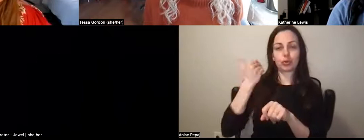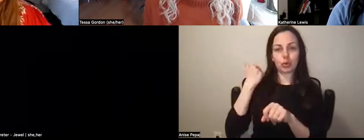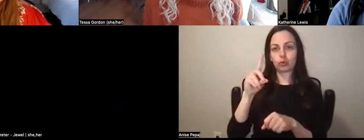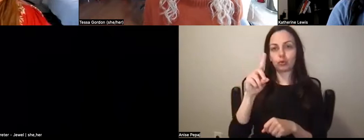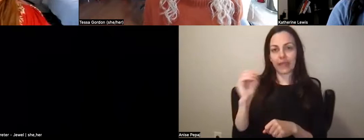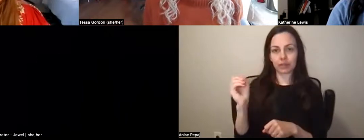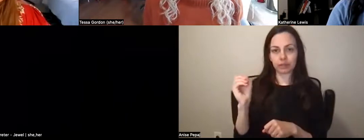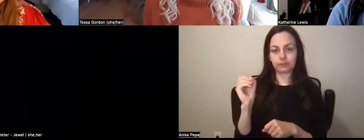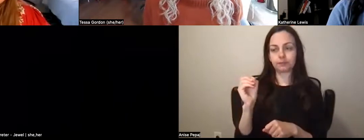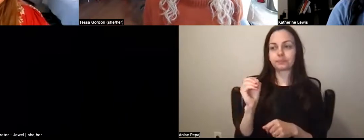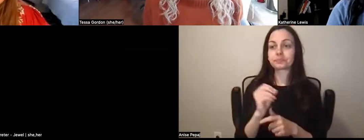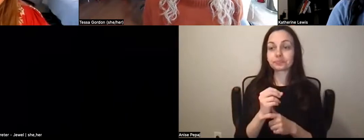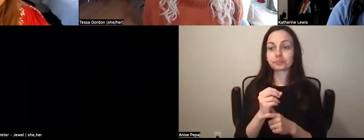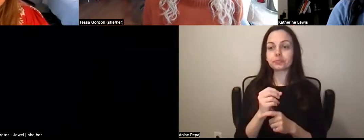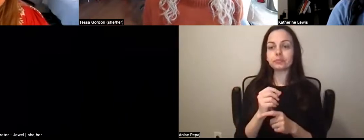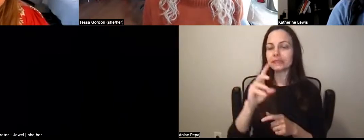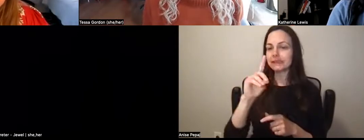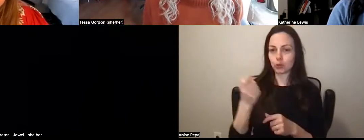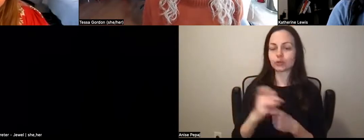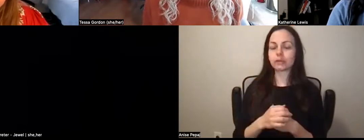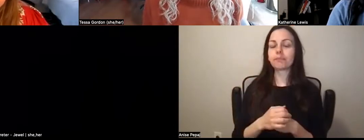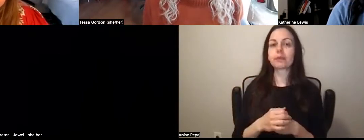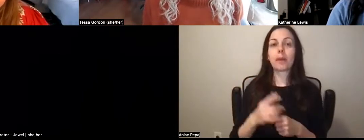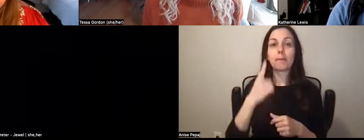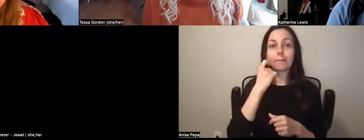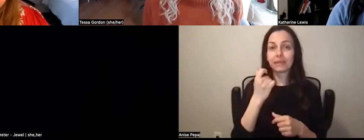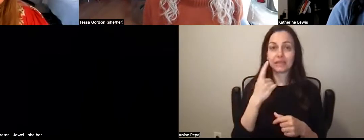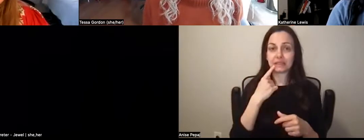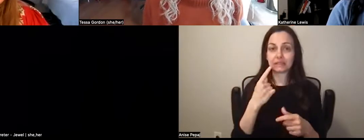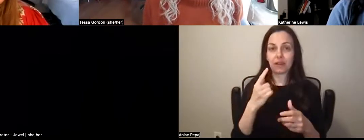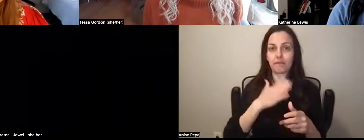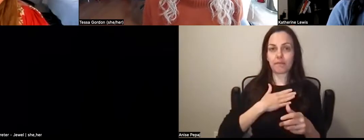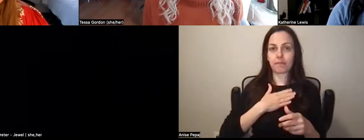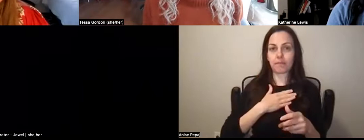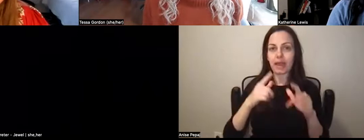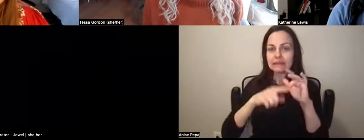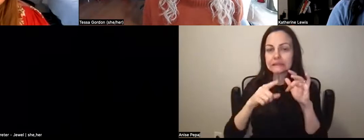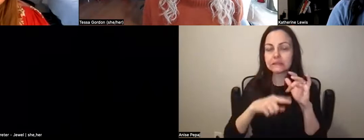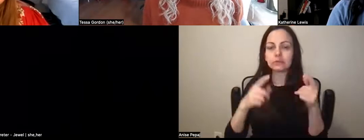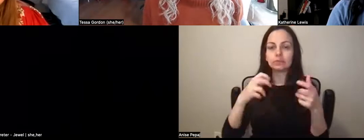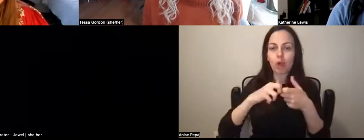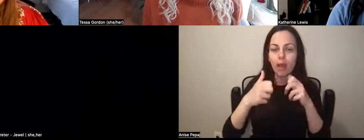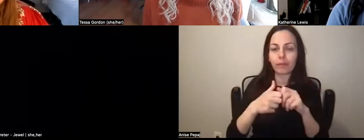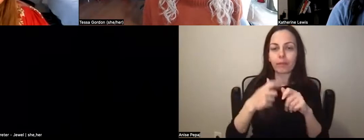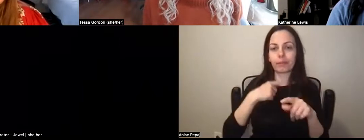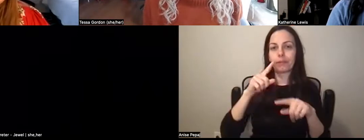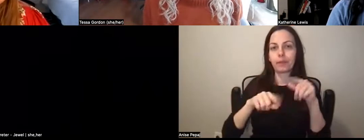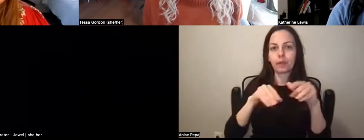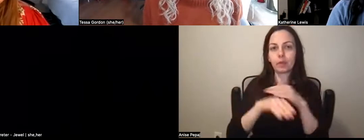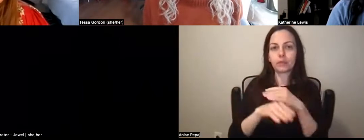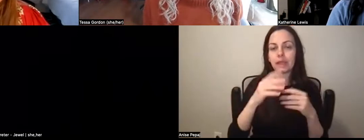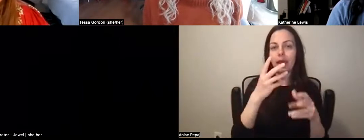my continuous deficits, I was unable to perform clinical care. So I shifted into administration,